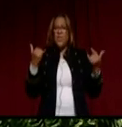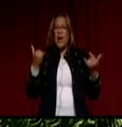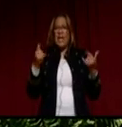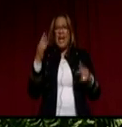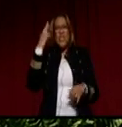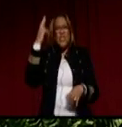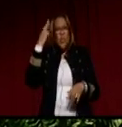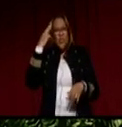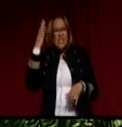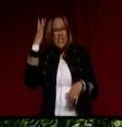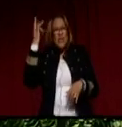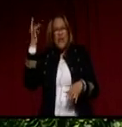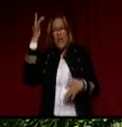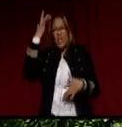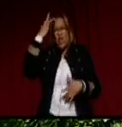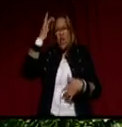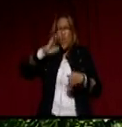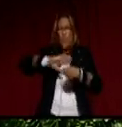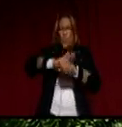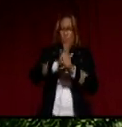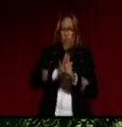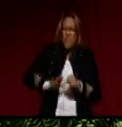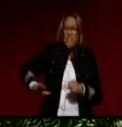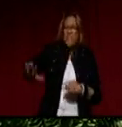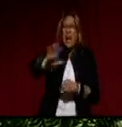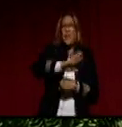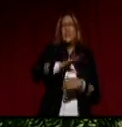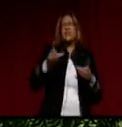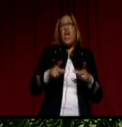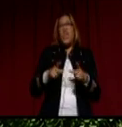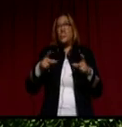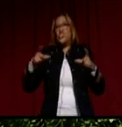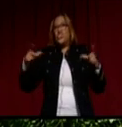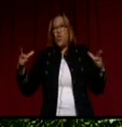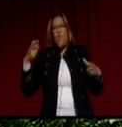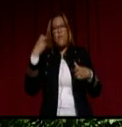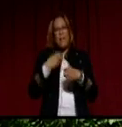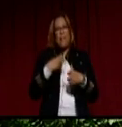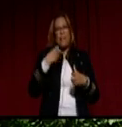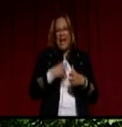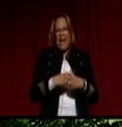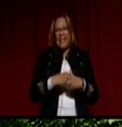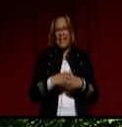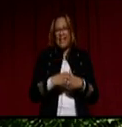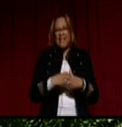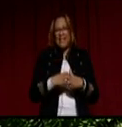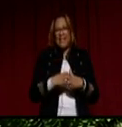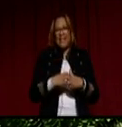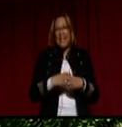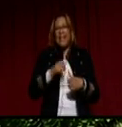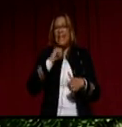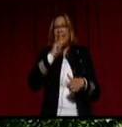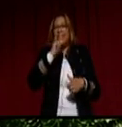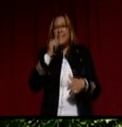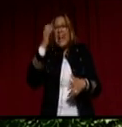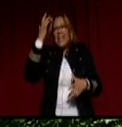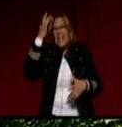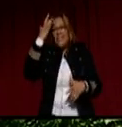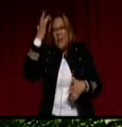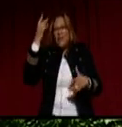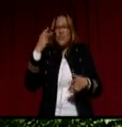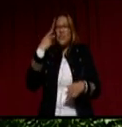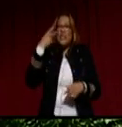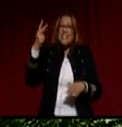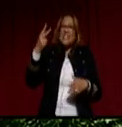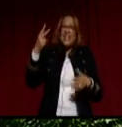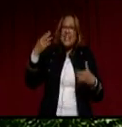reason why the coronavirus is so problematic is because it's not a virus we've seen,